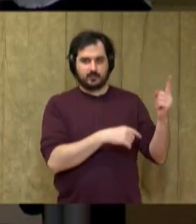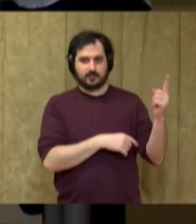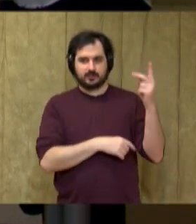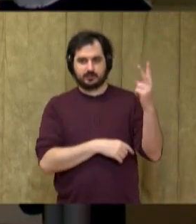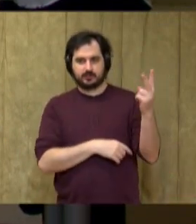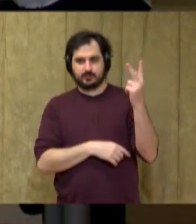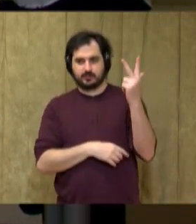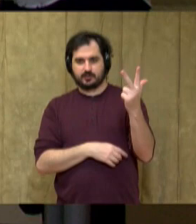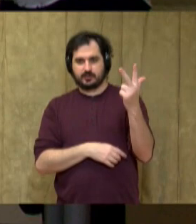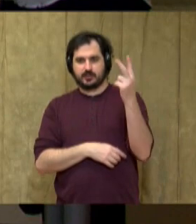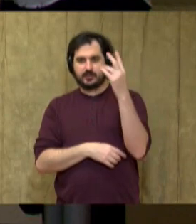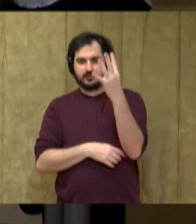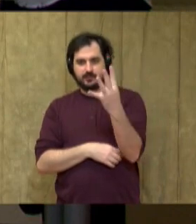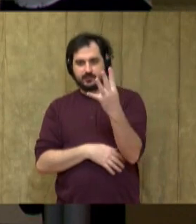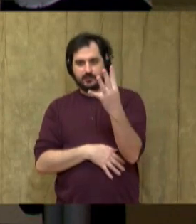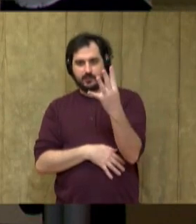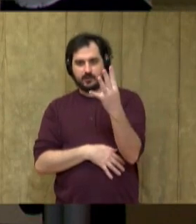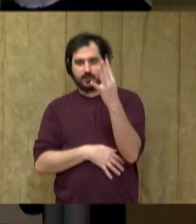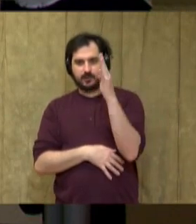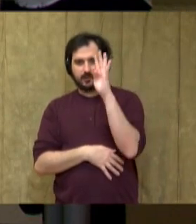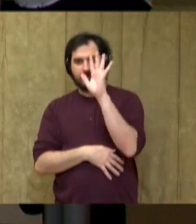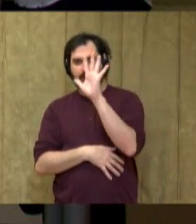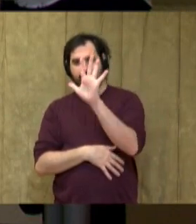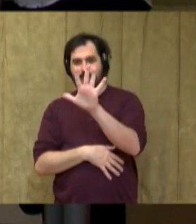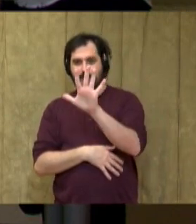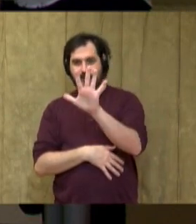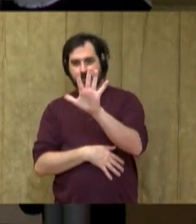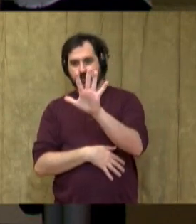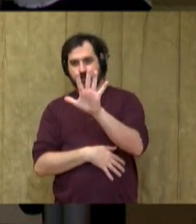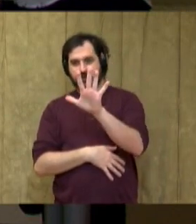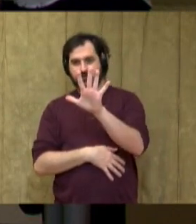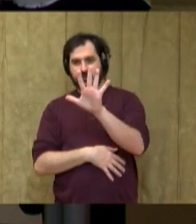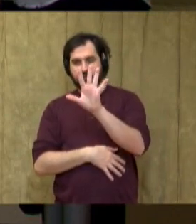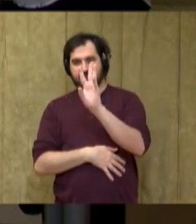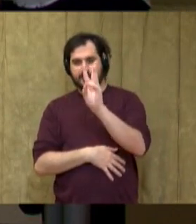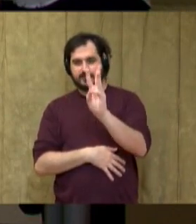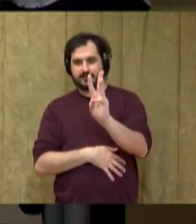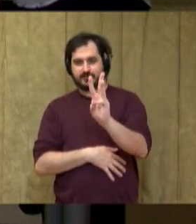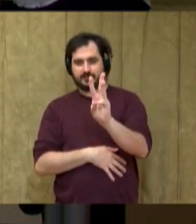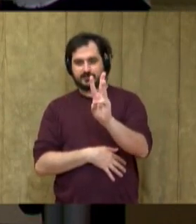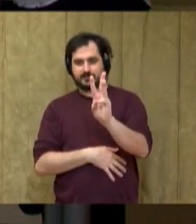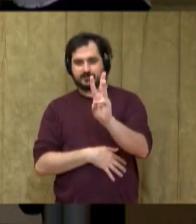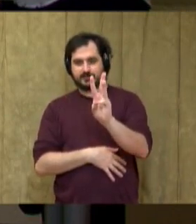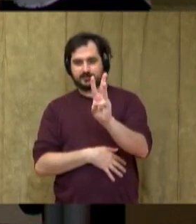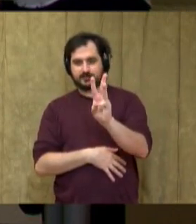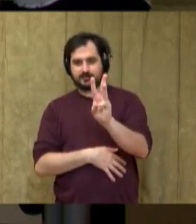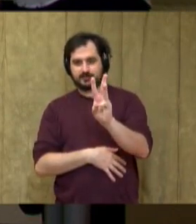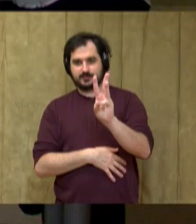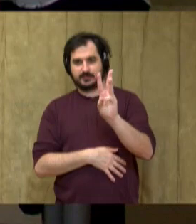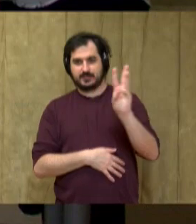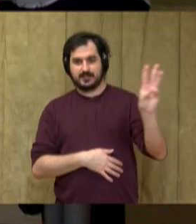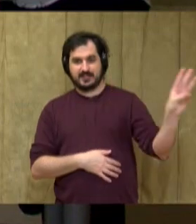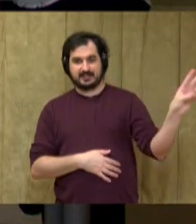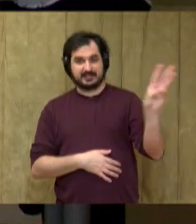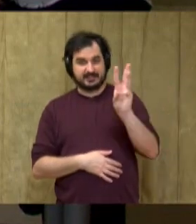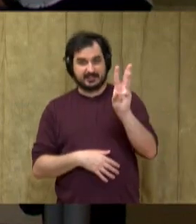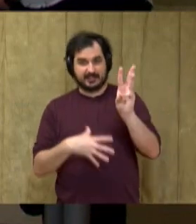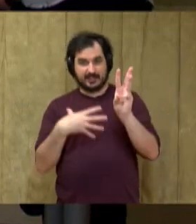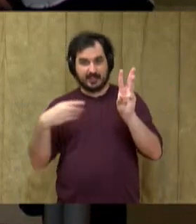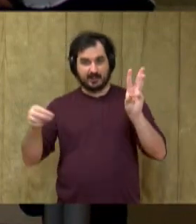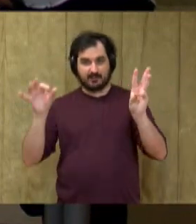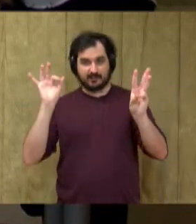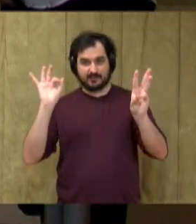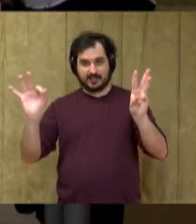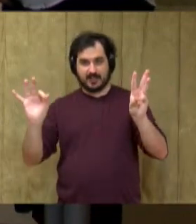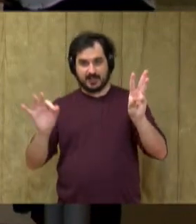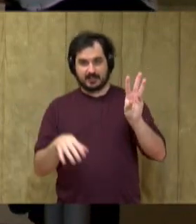2, 3, 4, 5, 6. 6 of the 9